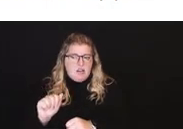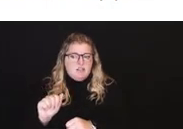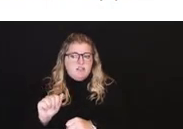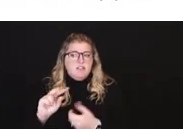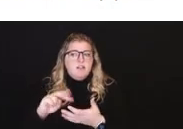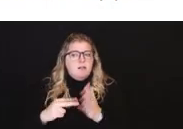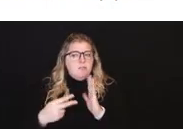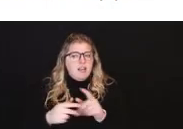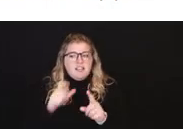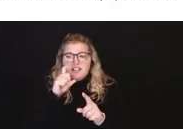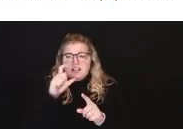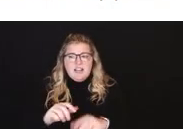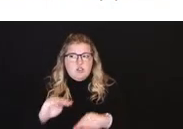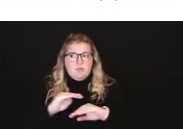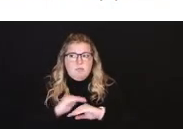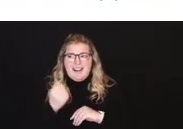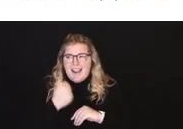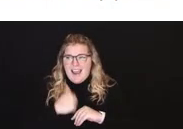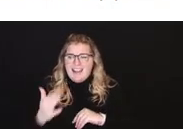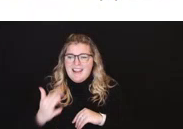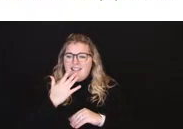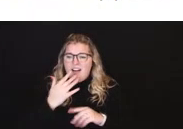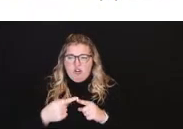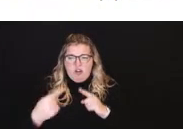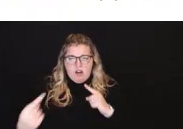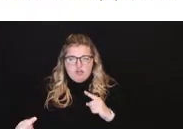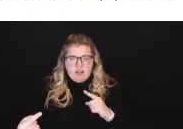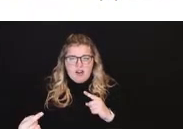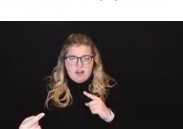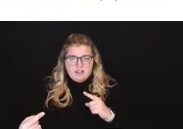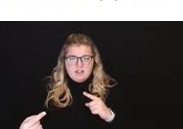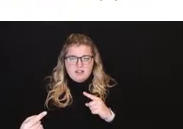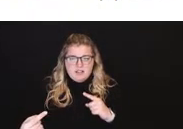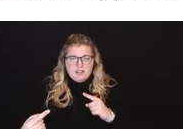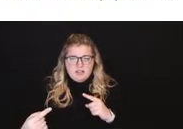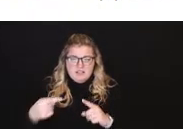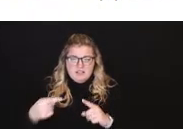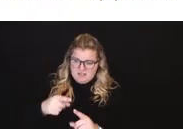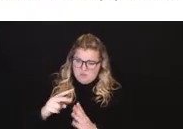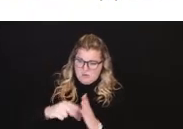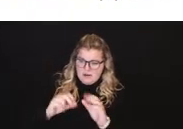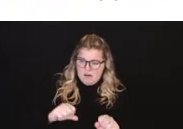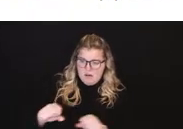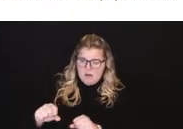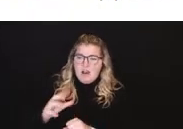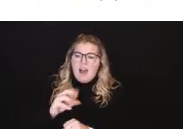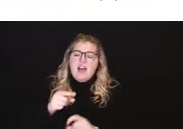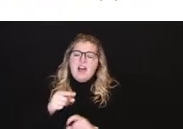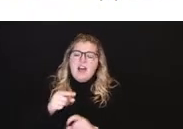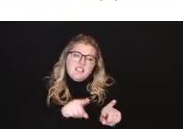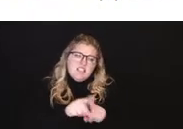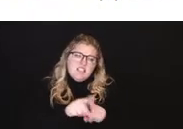contrast, so that is readable. Also, is this the same for ghost?